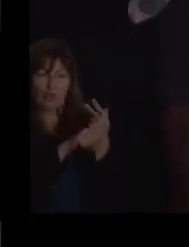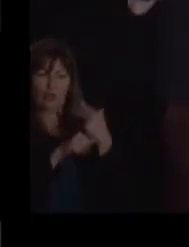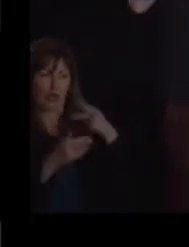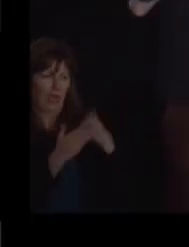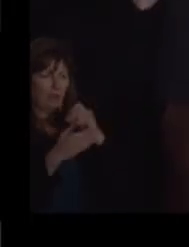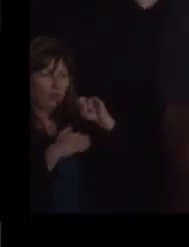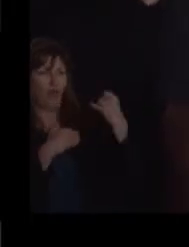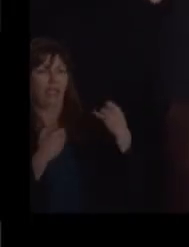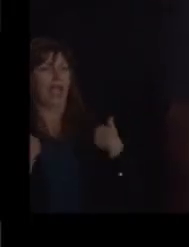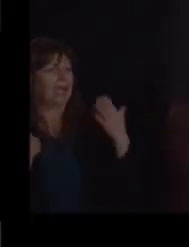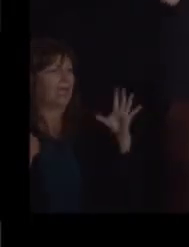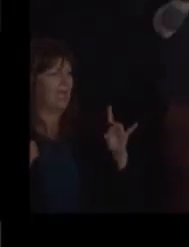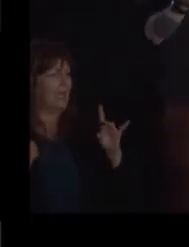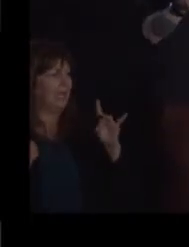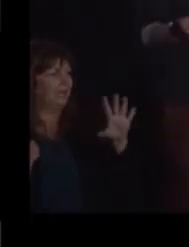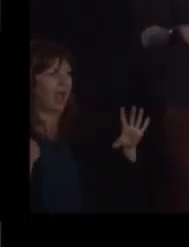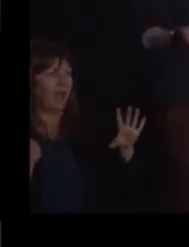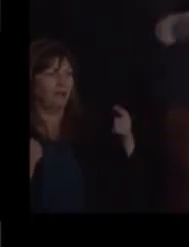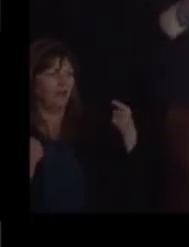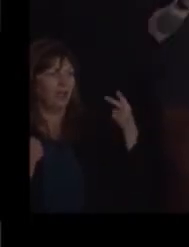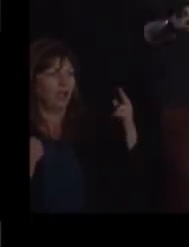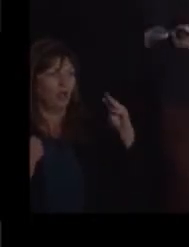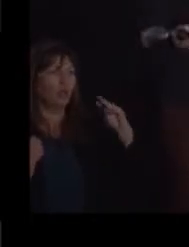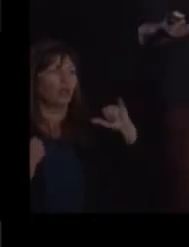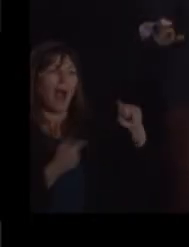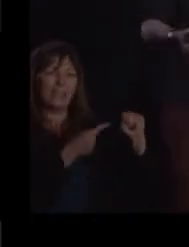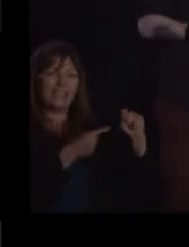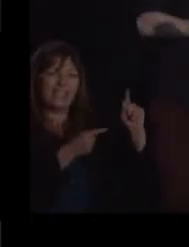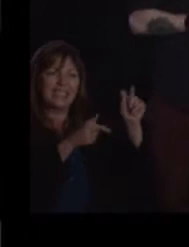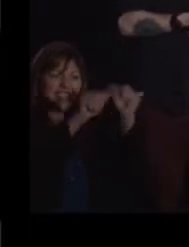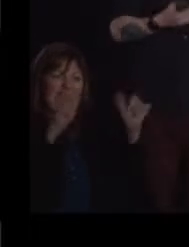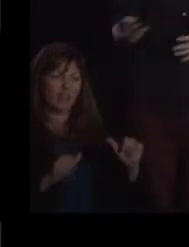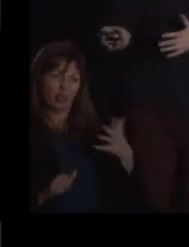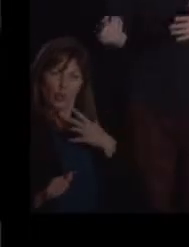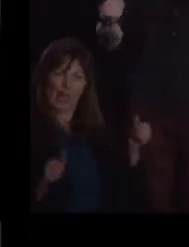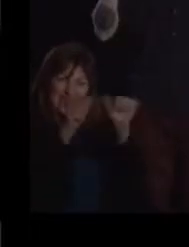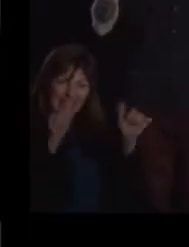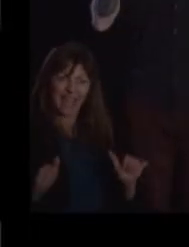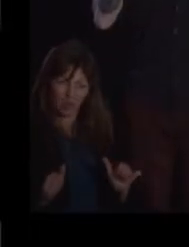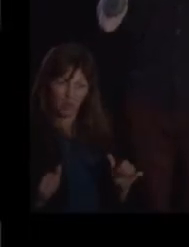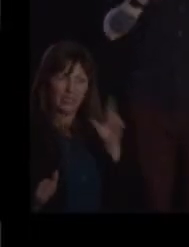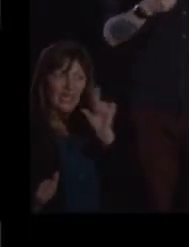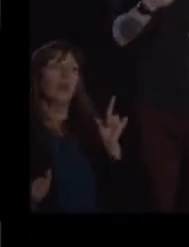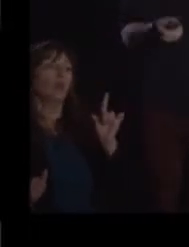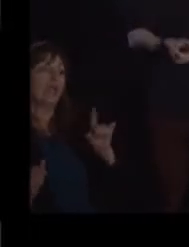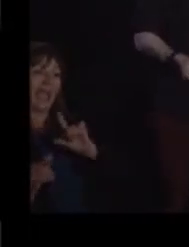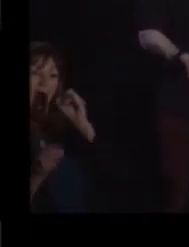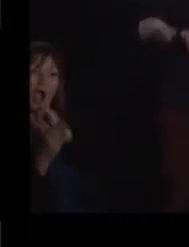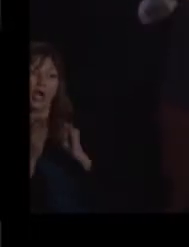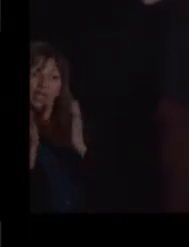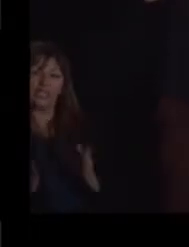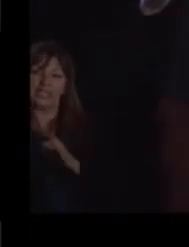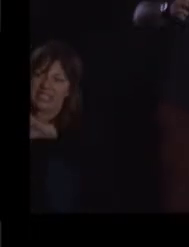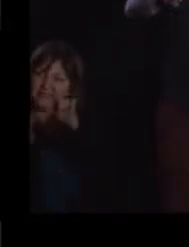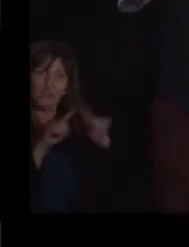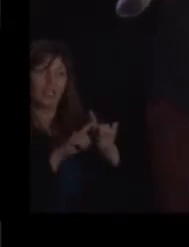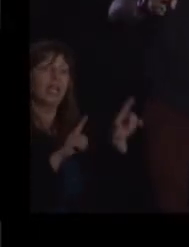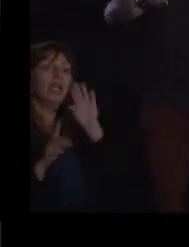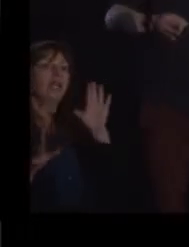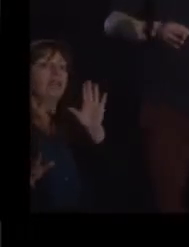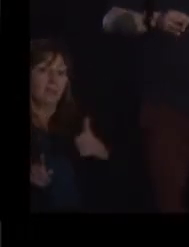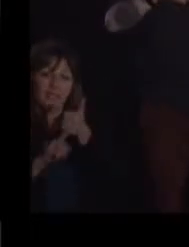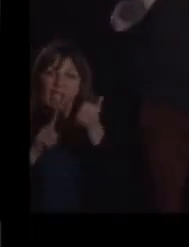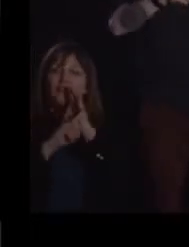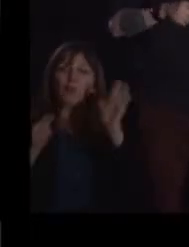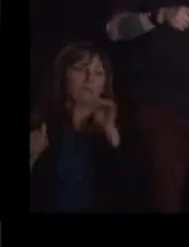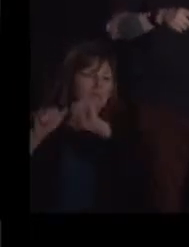saw 85-foot-tall grommet statues, which were white, given to different artists to paint and customise, which were then put on a